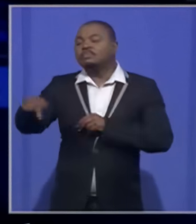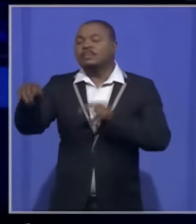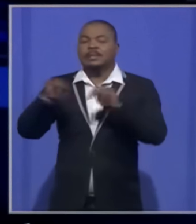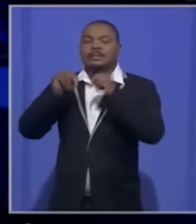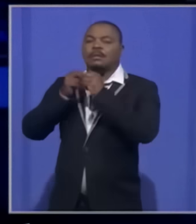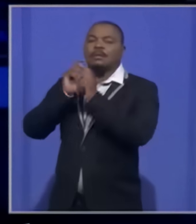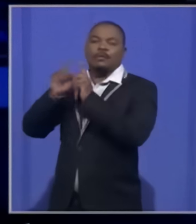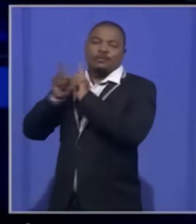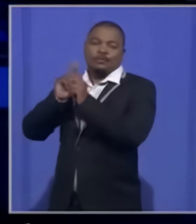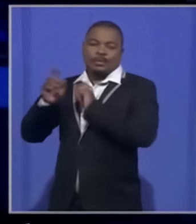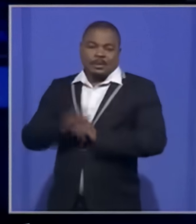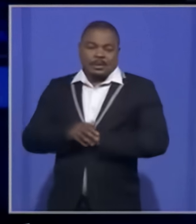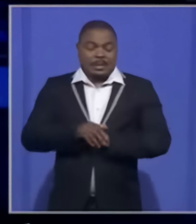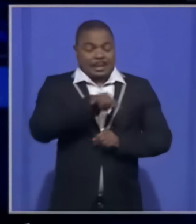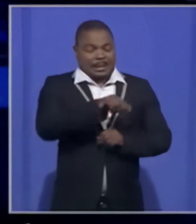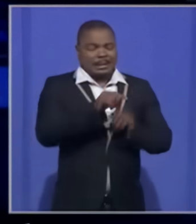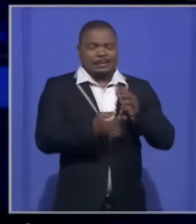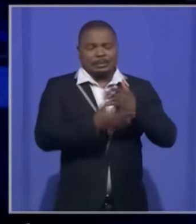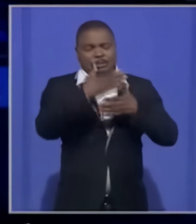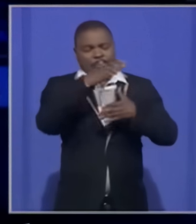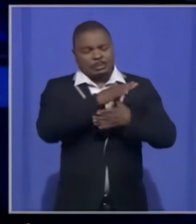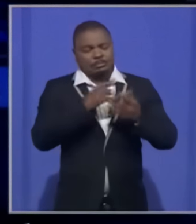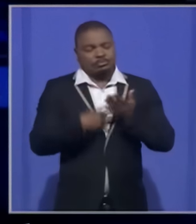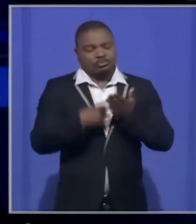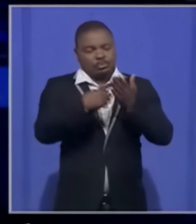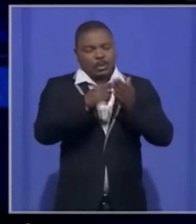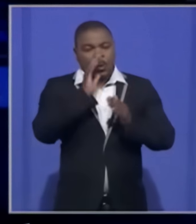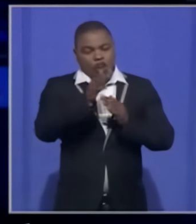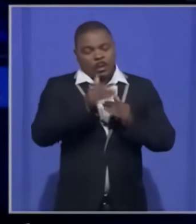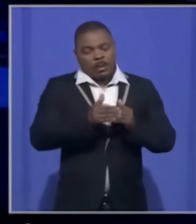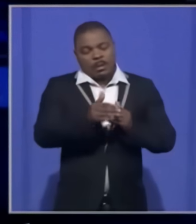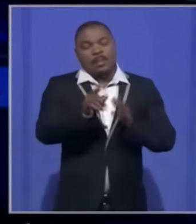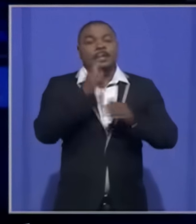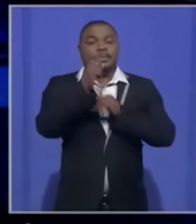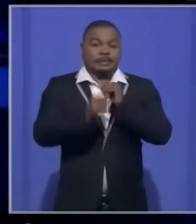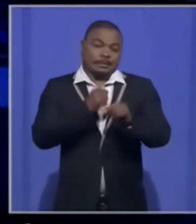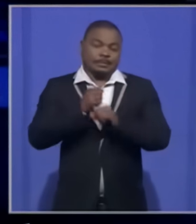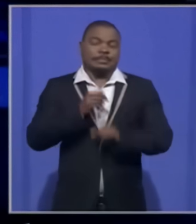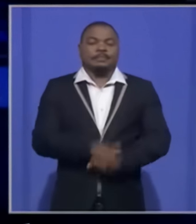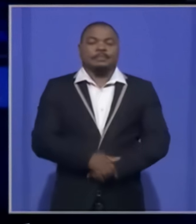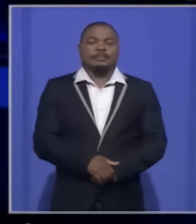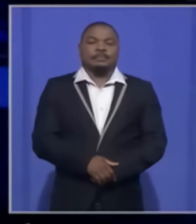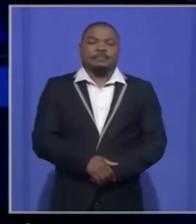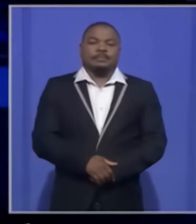a naha. Dintlhakgolo tsa Seboka di tla fihlella sehlohlolo mathwasong a selemo se tlang.